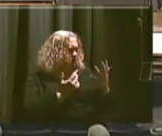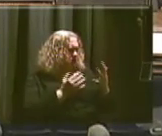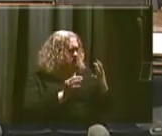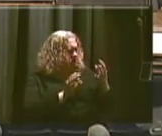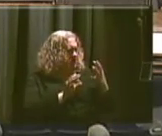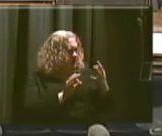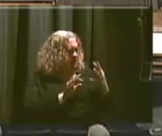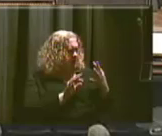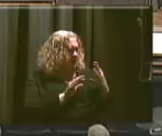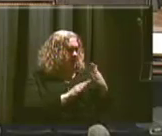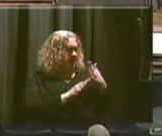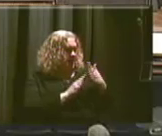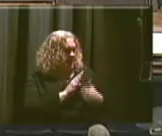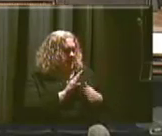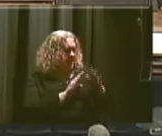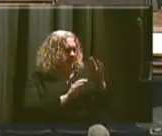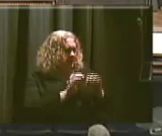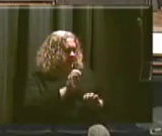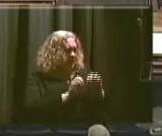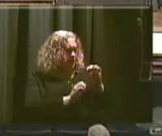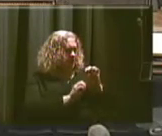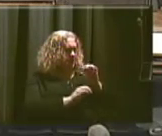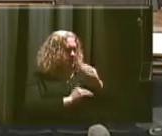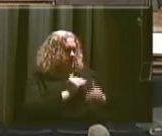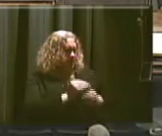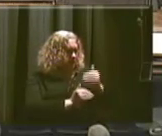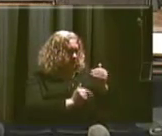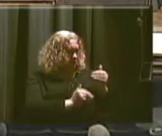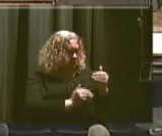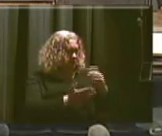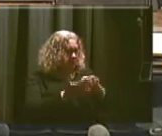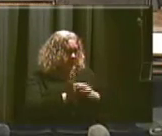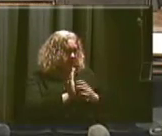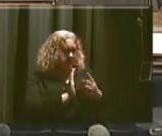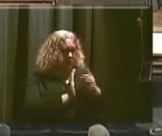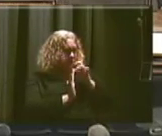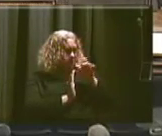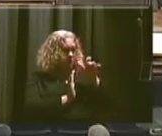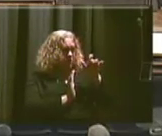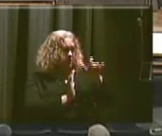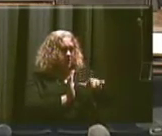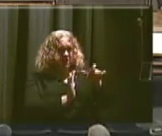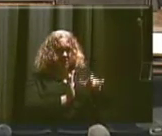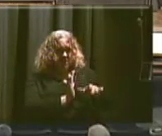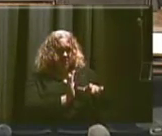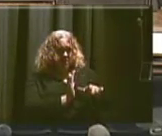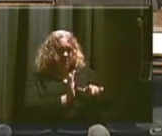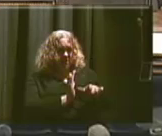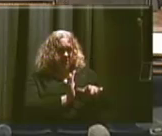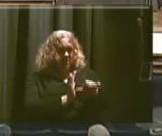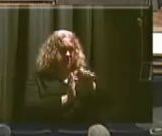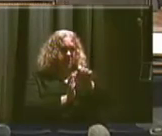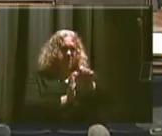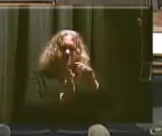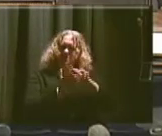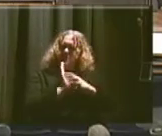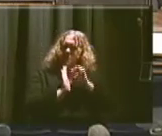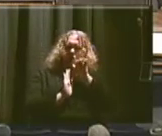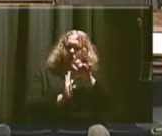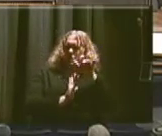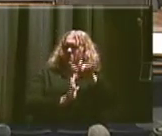we're at the end of the evaluation cycle. Does this mean that we do not need a summative evaluation in